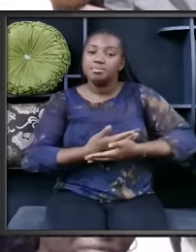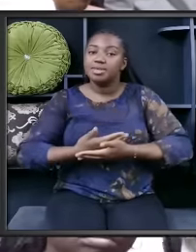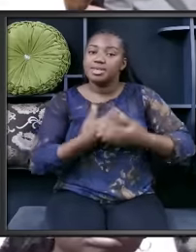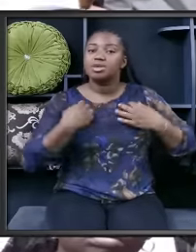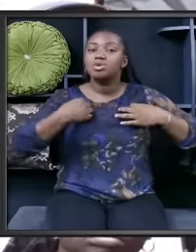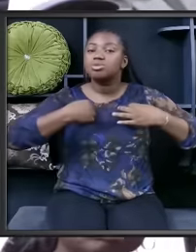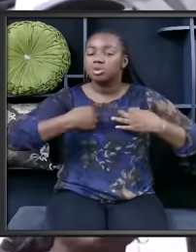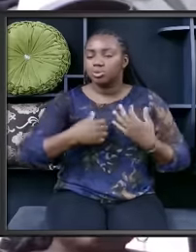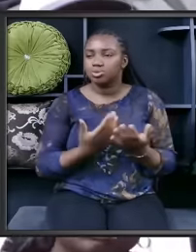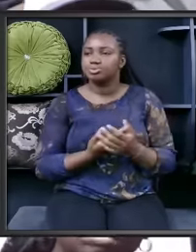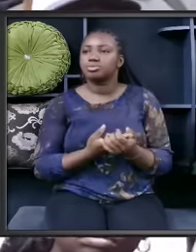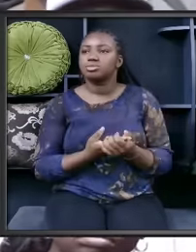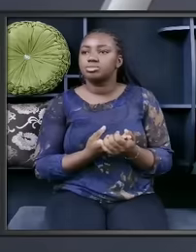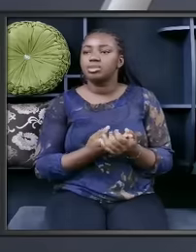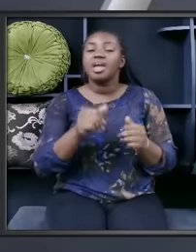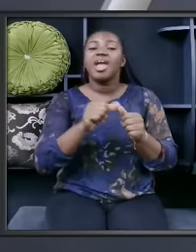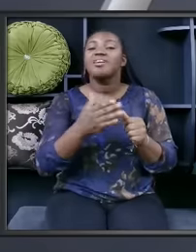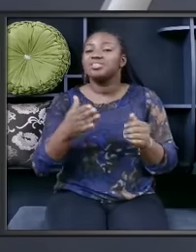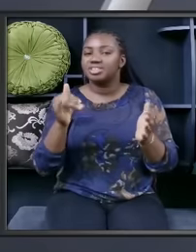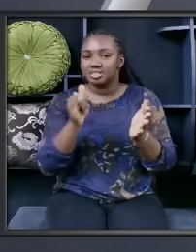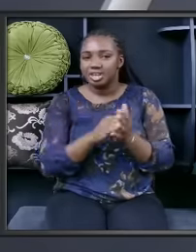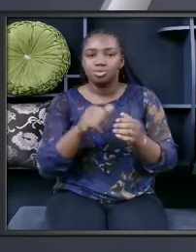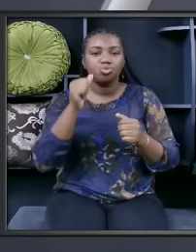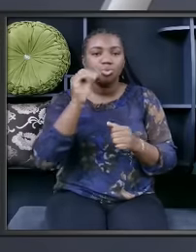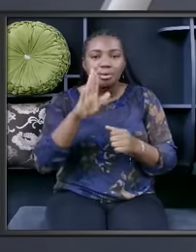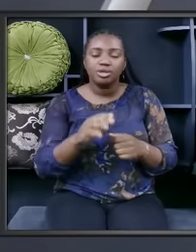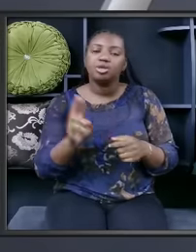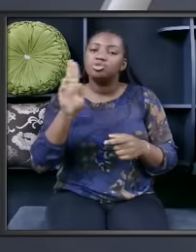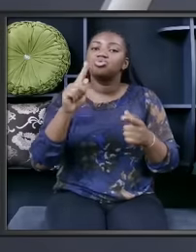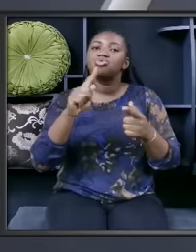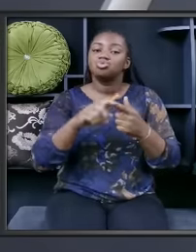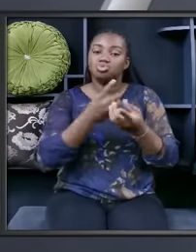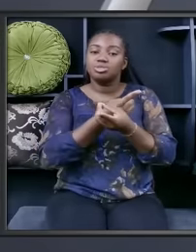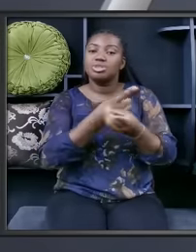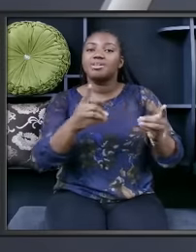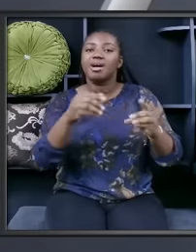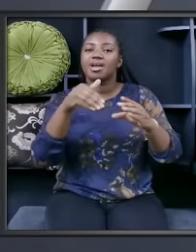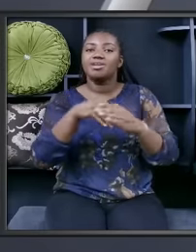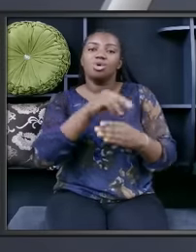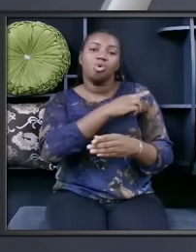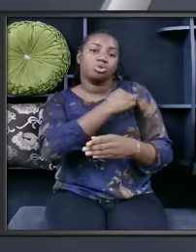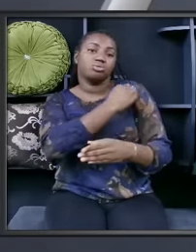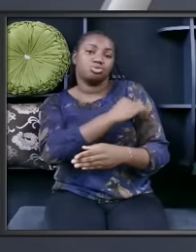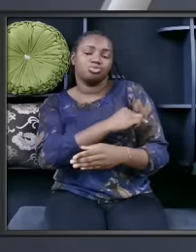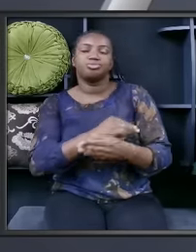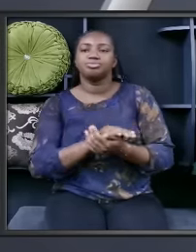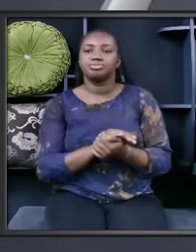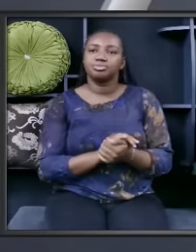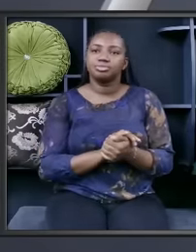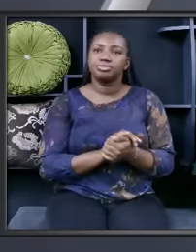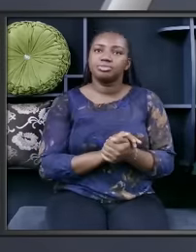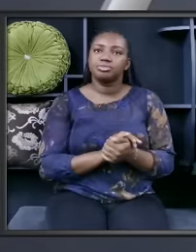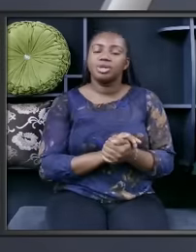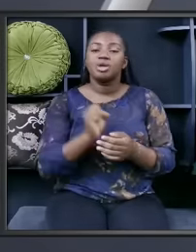Baby wears. Mm-hmm. For everything where woman they carry deliver for hospital. Mm. Oh, okay. Yes, be everything. Mm. Yes, sir.